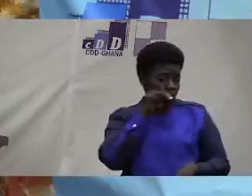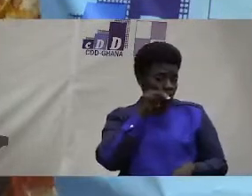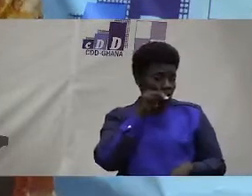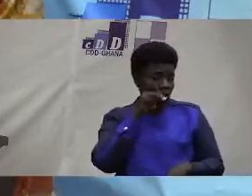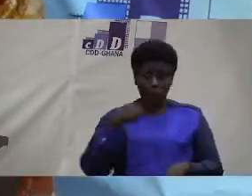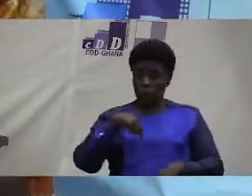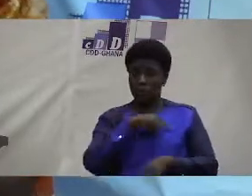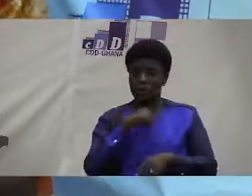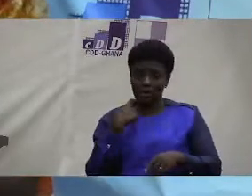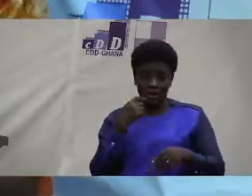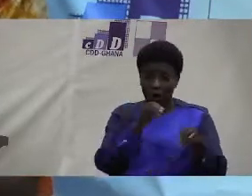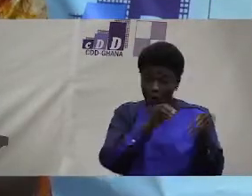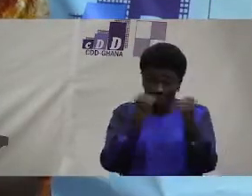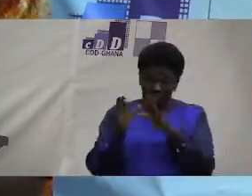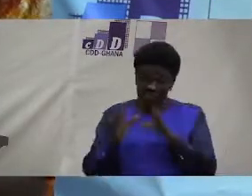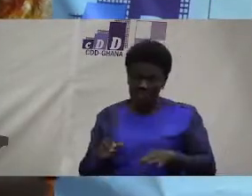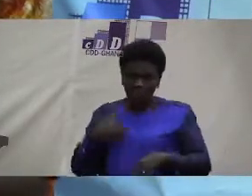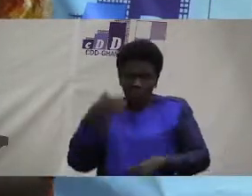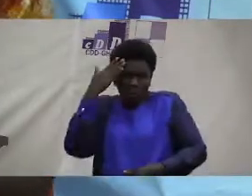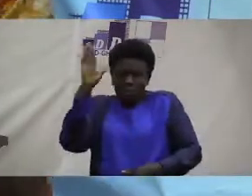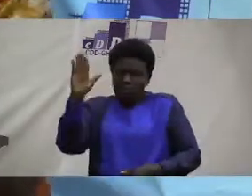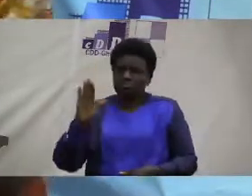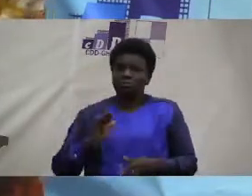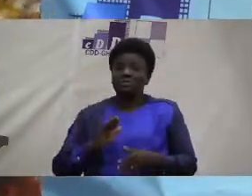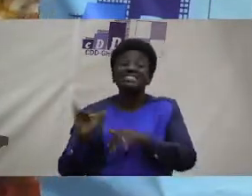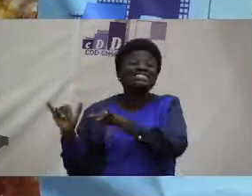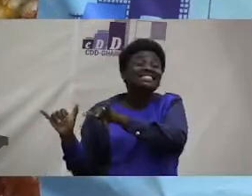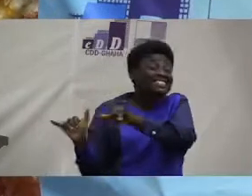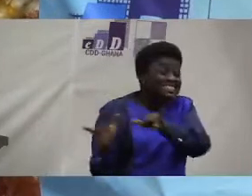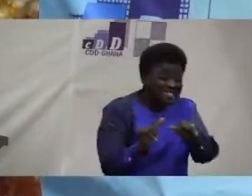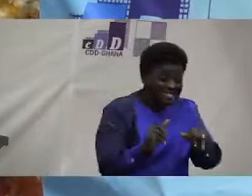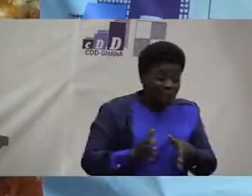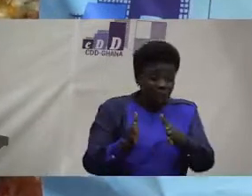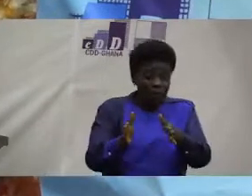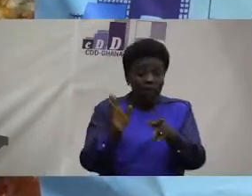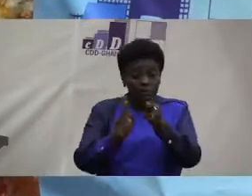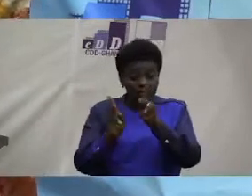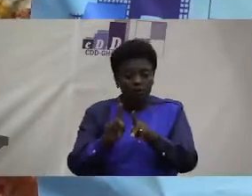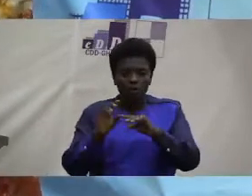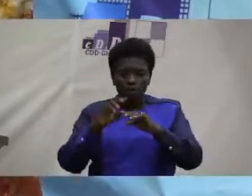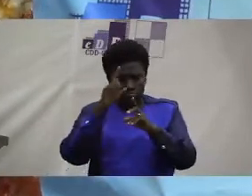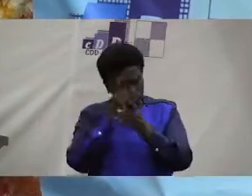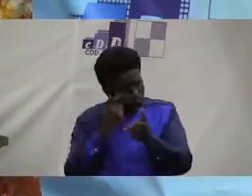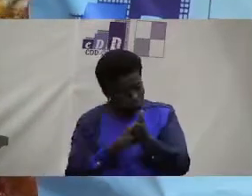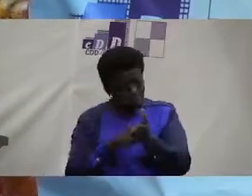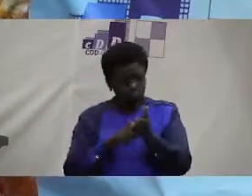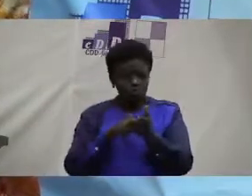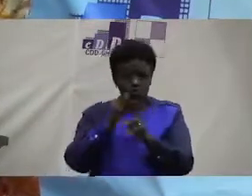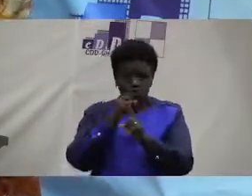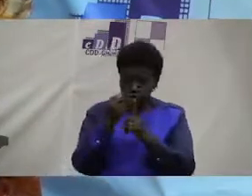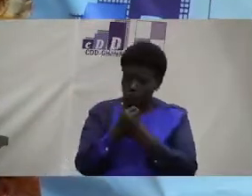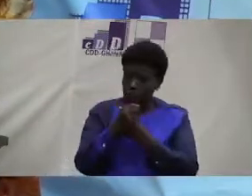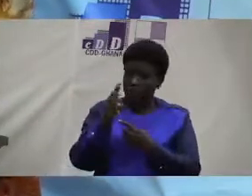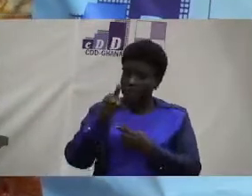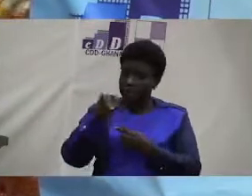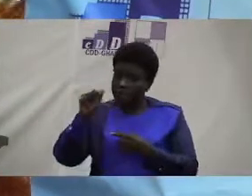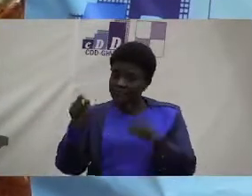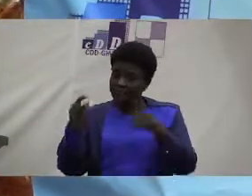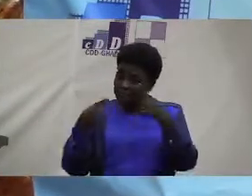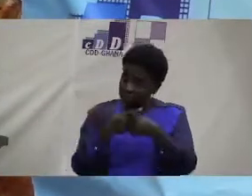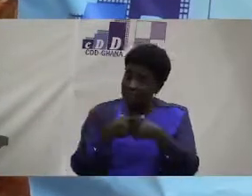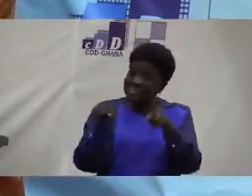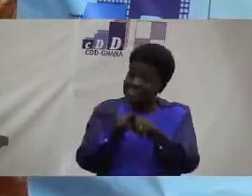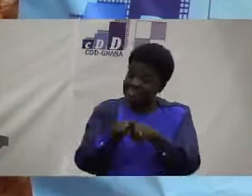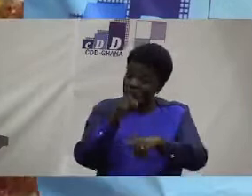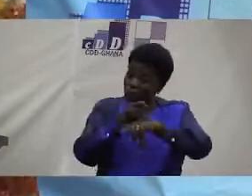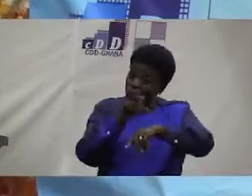election observers, we do not even know that. It's the same way people weaponize this social media to cause conflict. In Cote